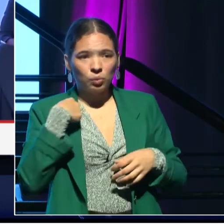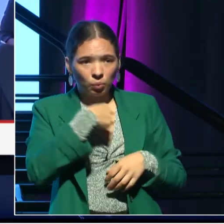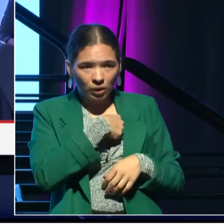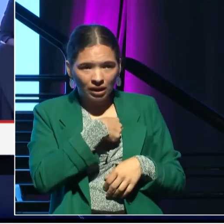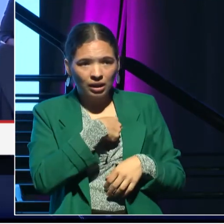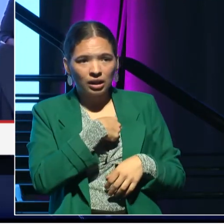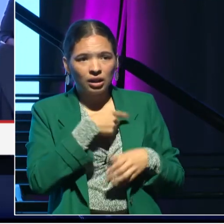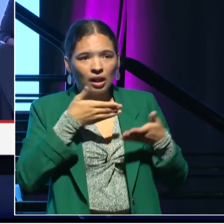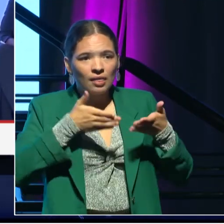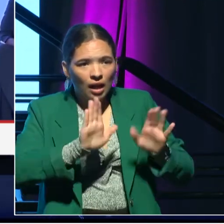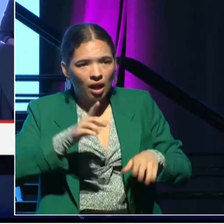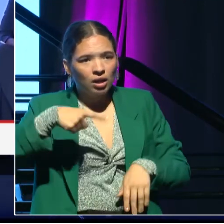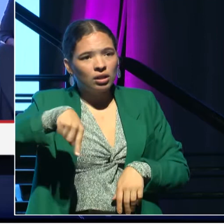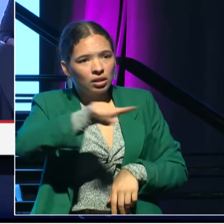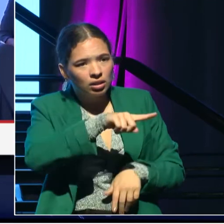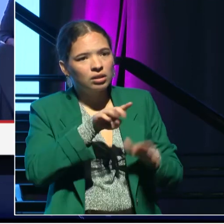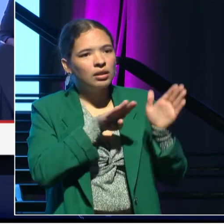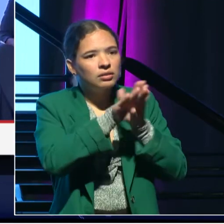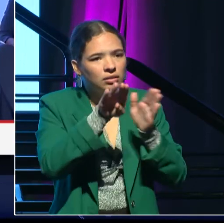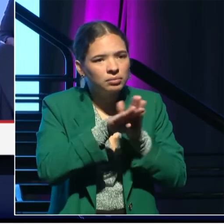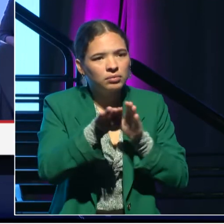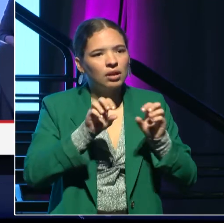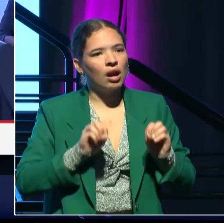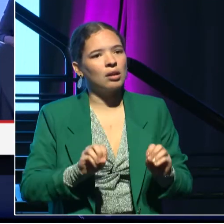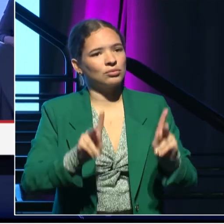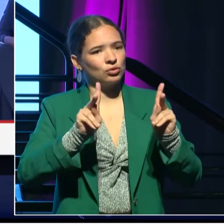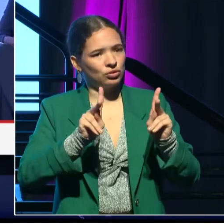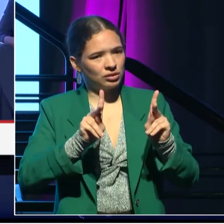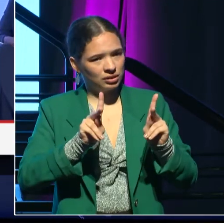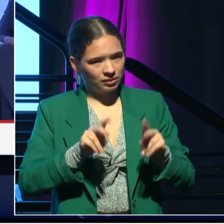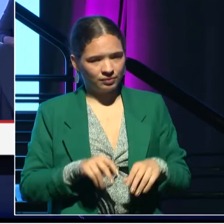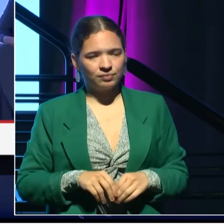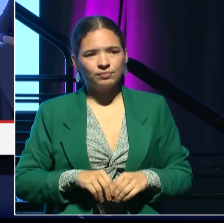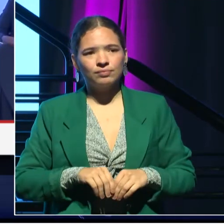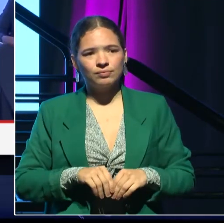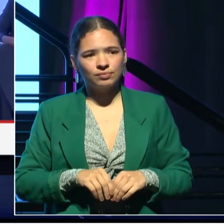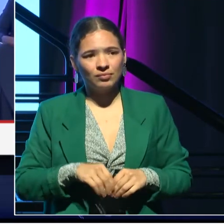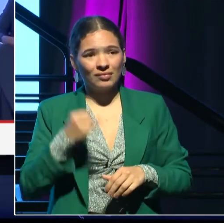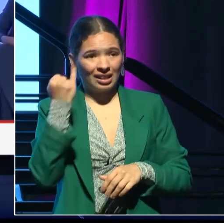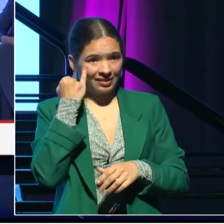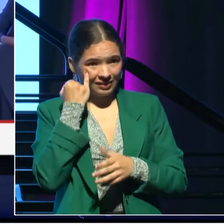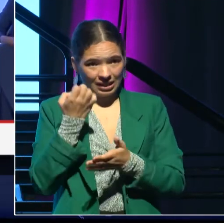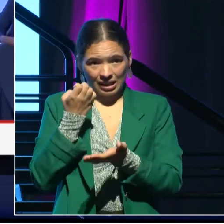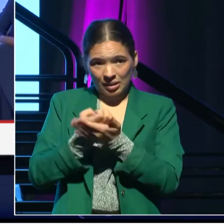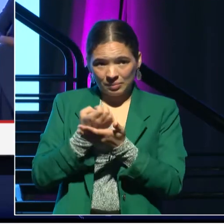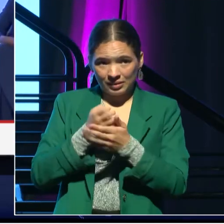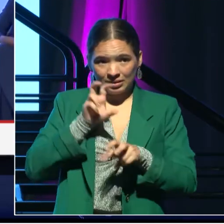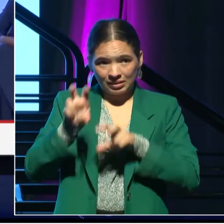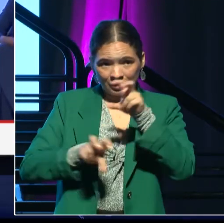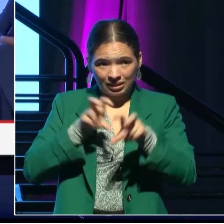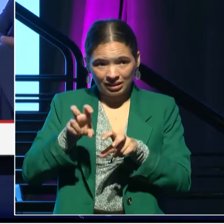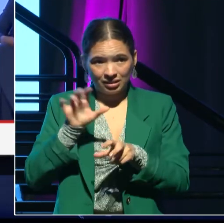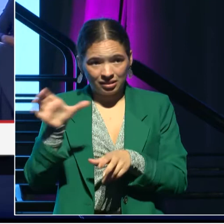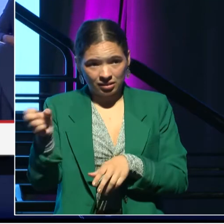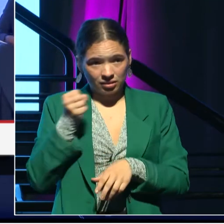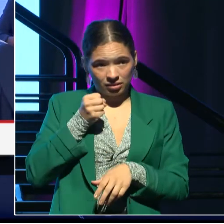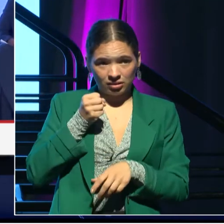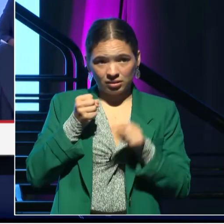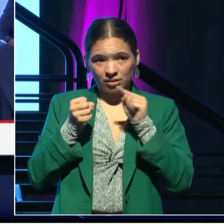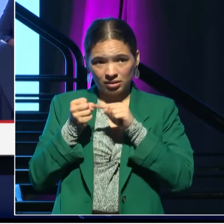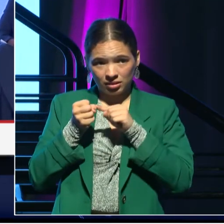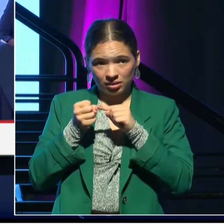capacity. We're building opportunities. When you remove economic investment in the schools, you remove economic stability in